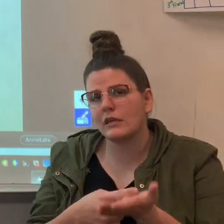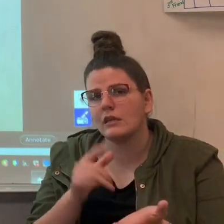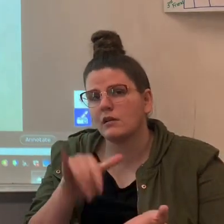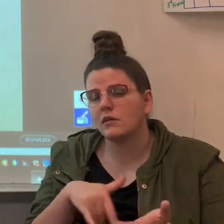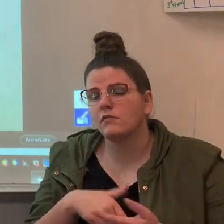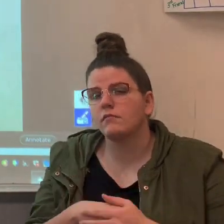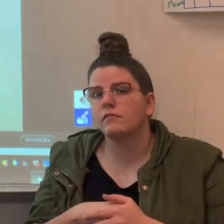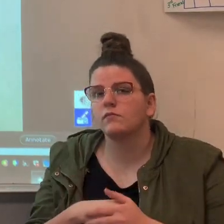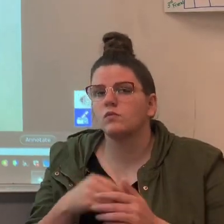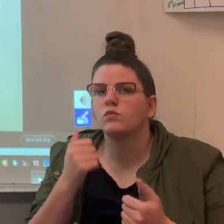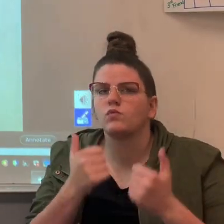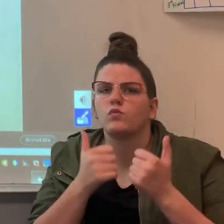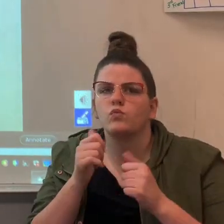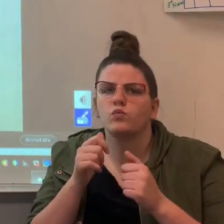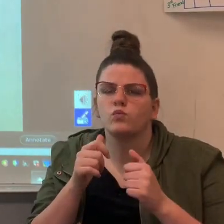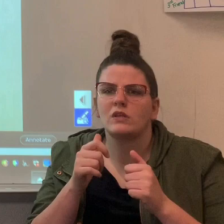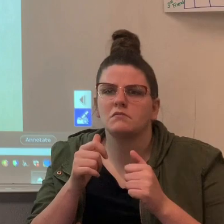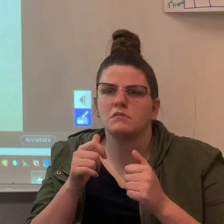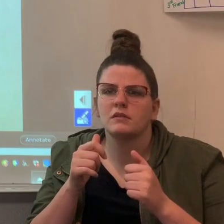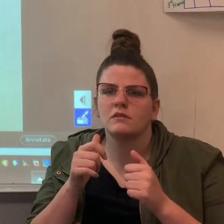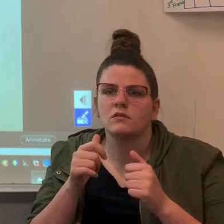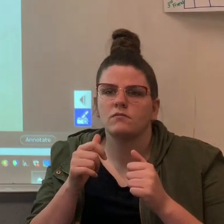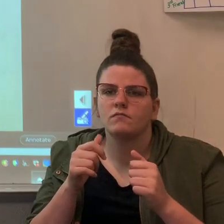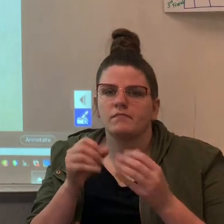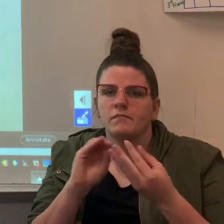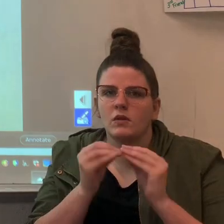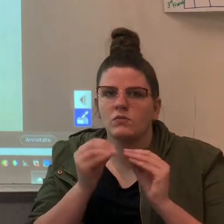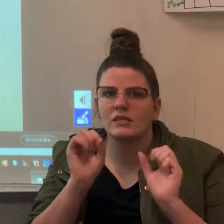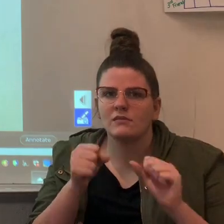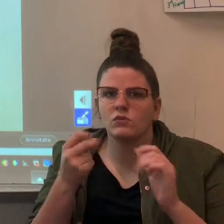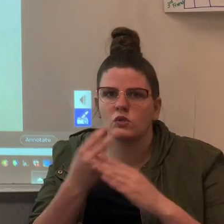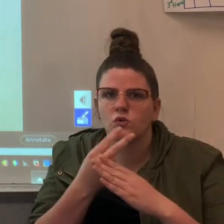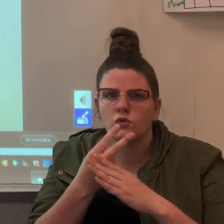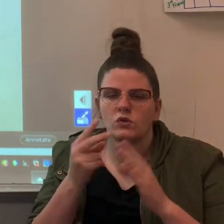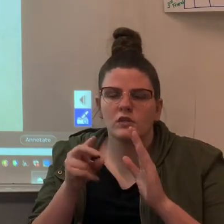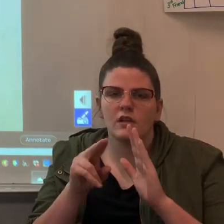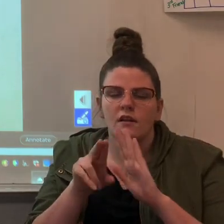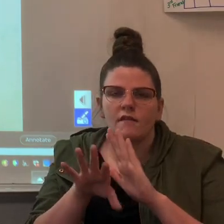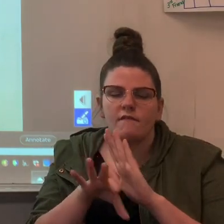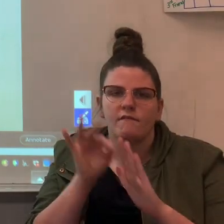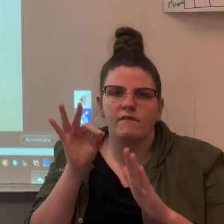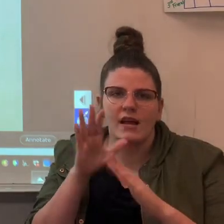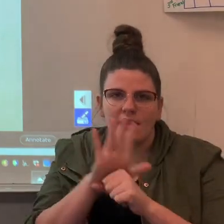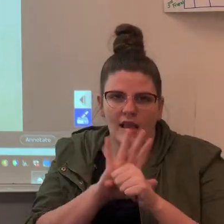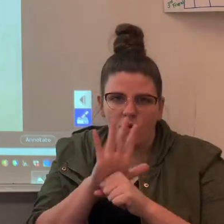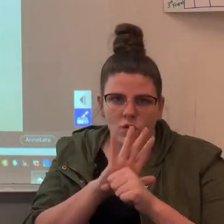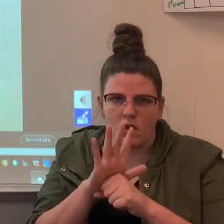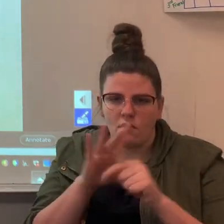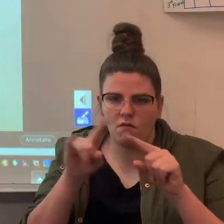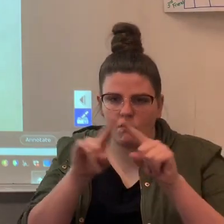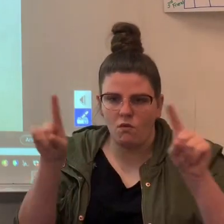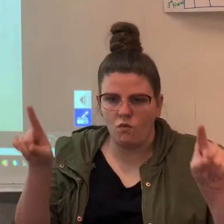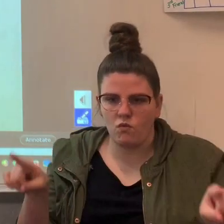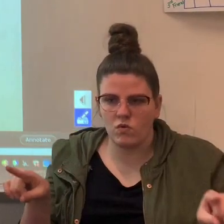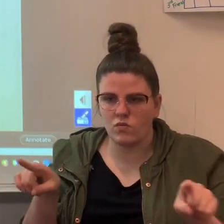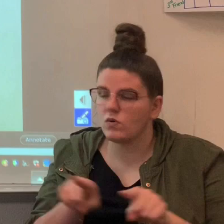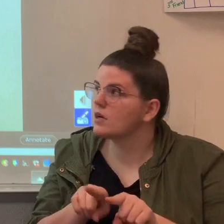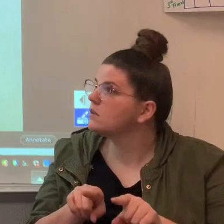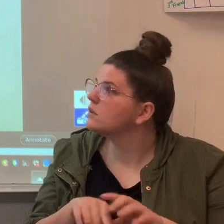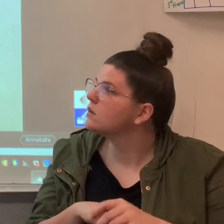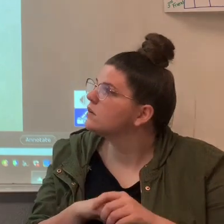be used to find the area of a rectangle that is 4/5 unit by meaning